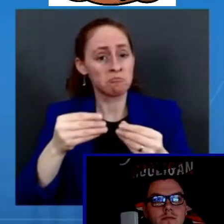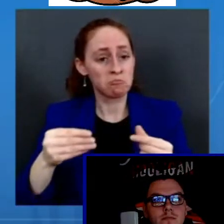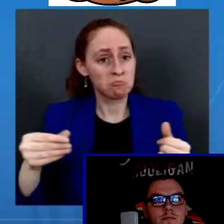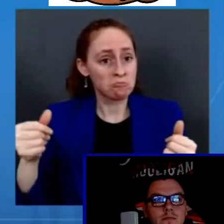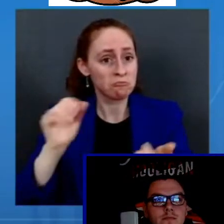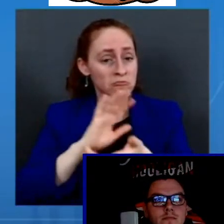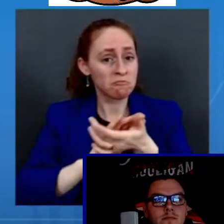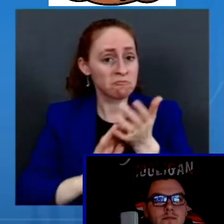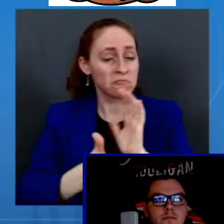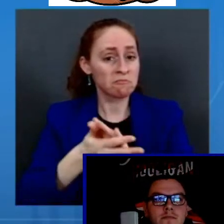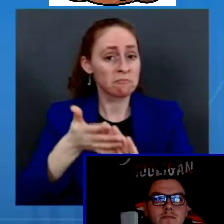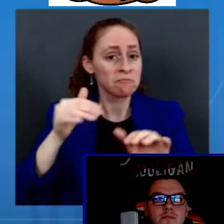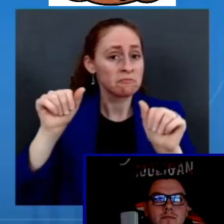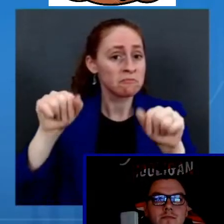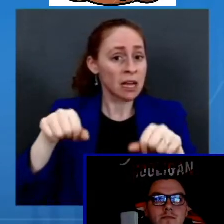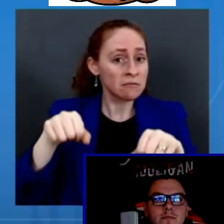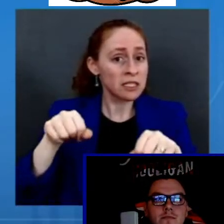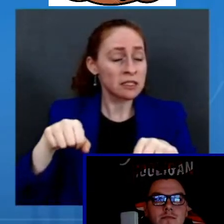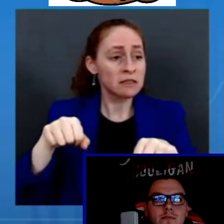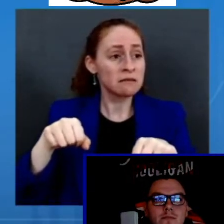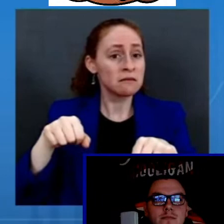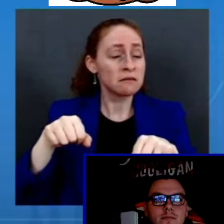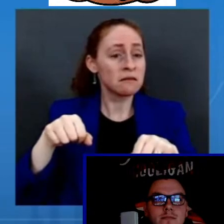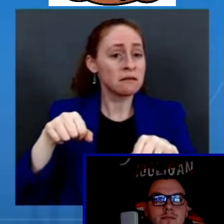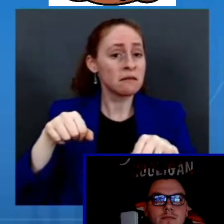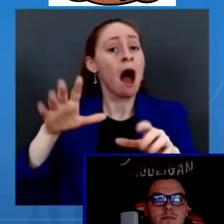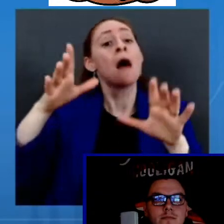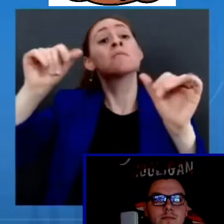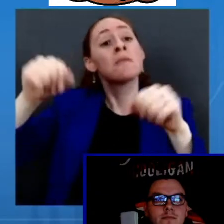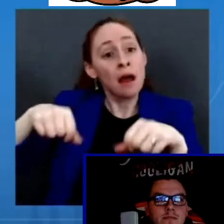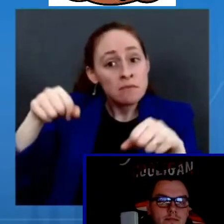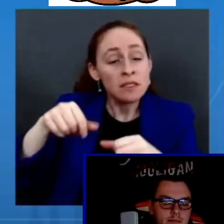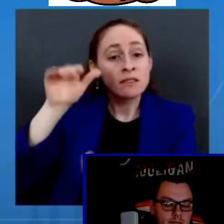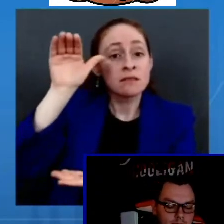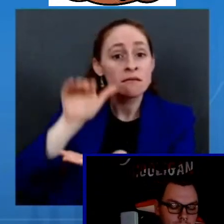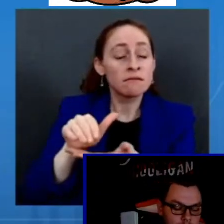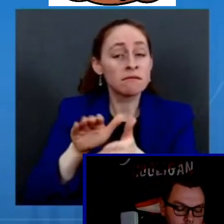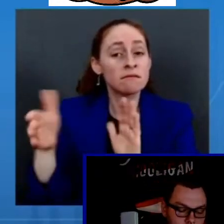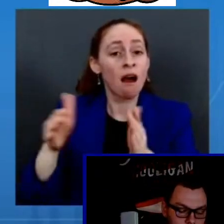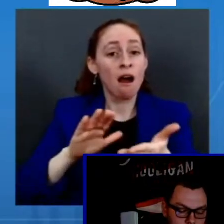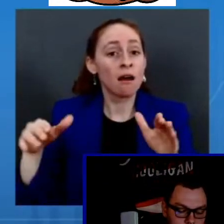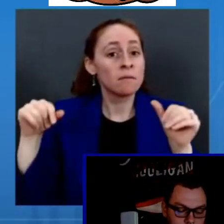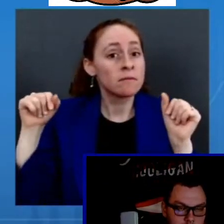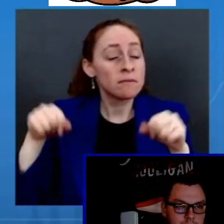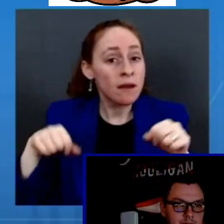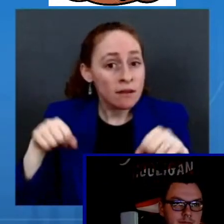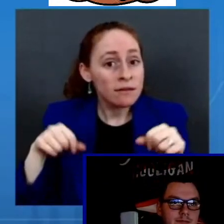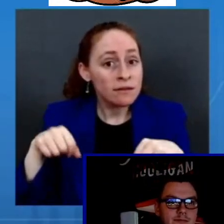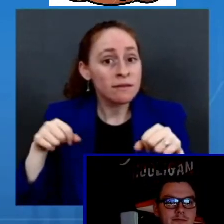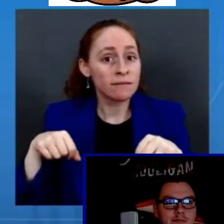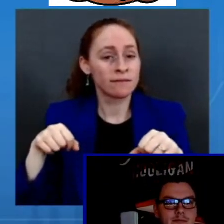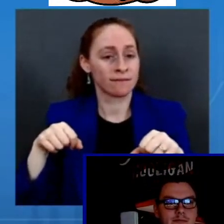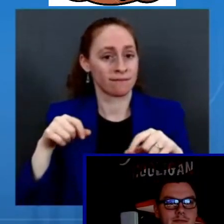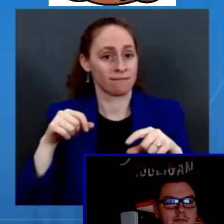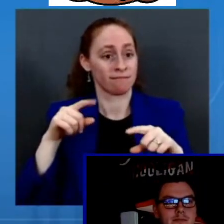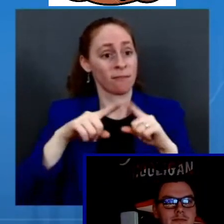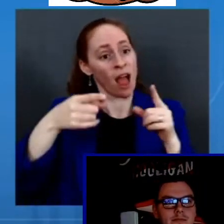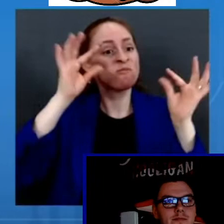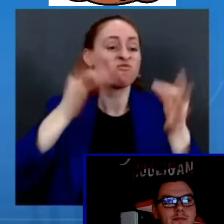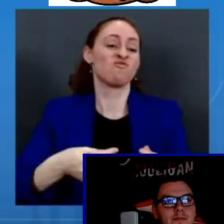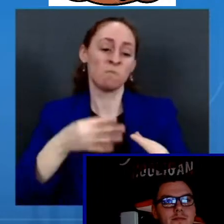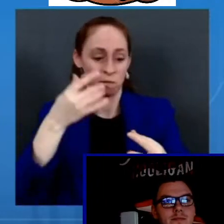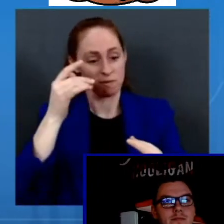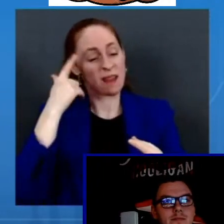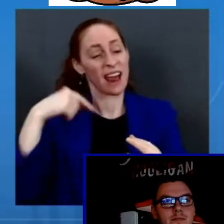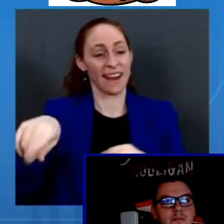is conceivable, but you don't want to count on it. You can't count on anything when you're dealing with a